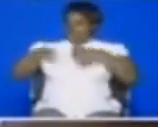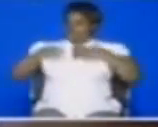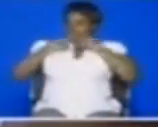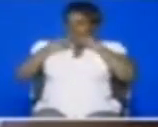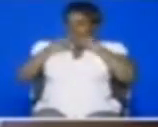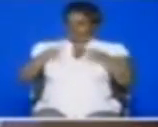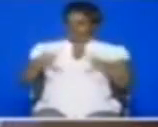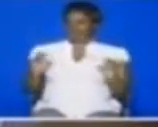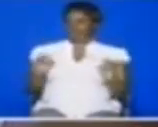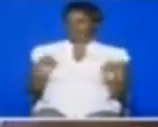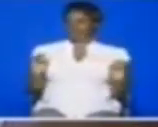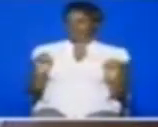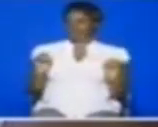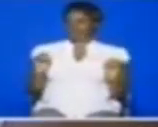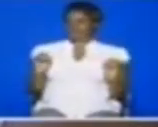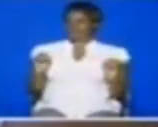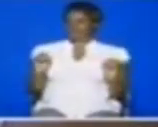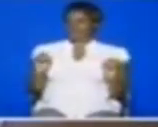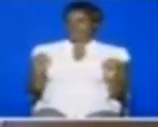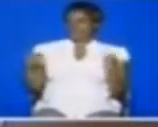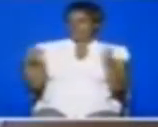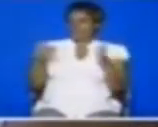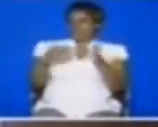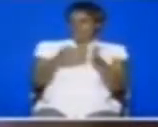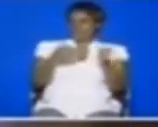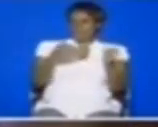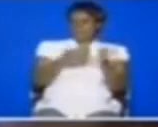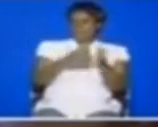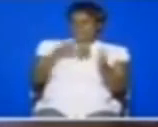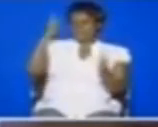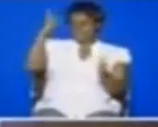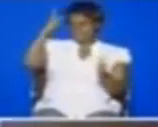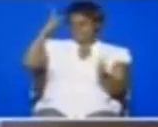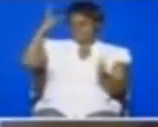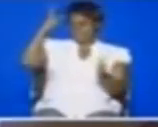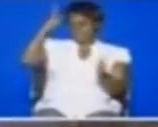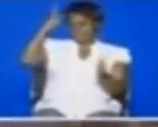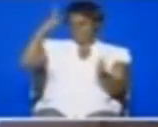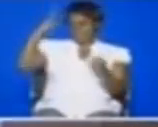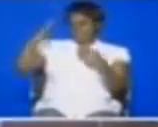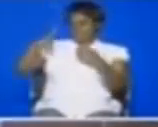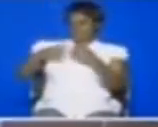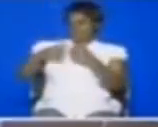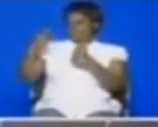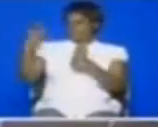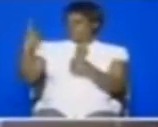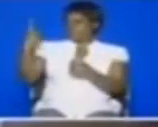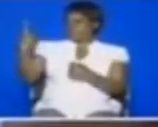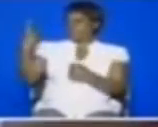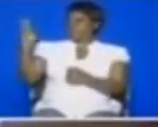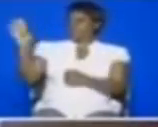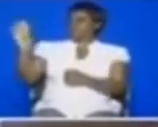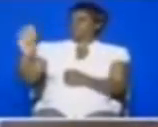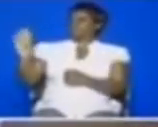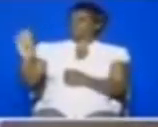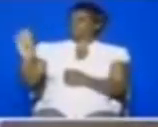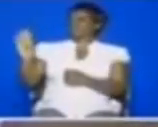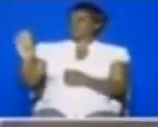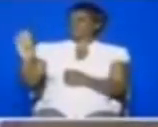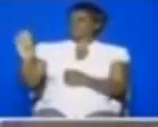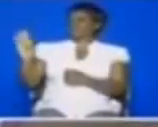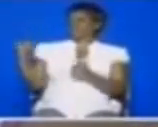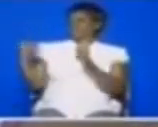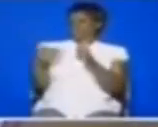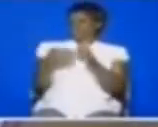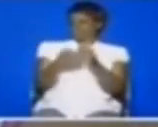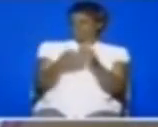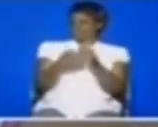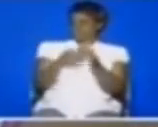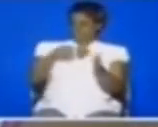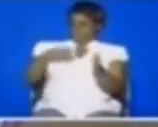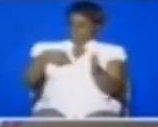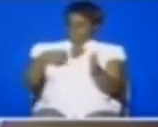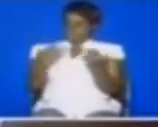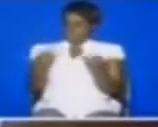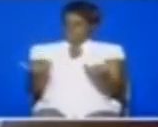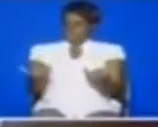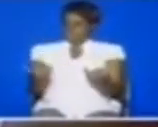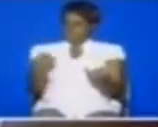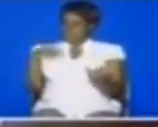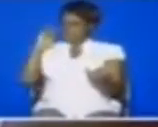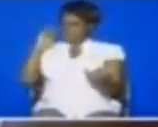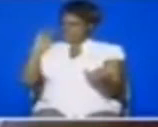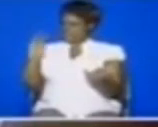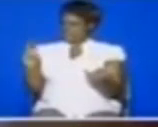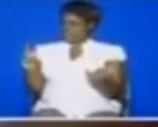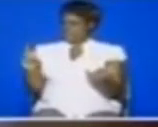devolution, so they starved Kidero of a lot of funding, $71 billion. He could have done so much more if he had that money. So for me right now,